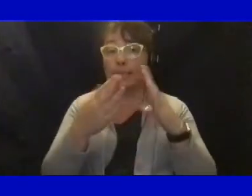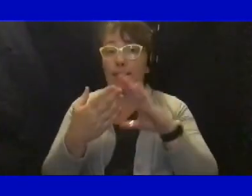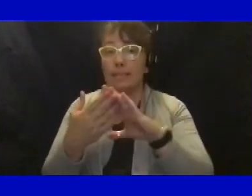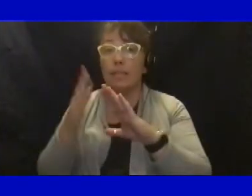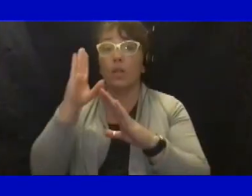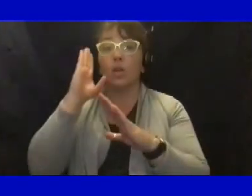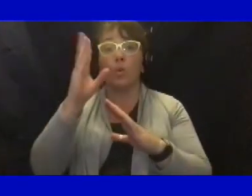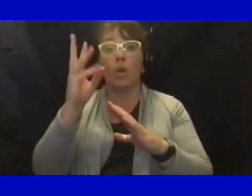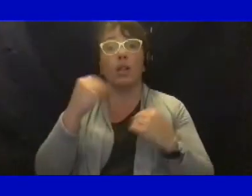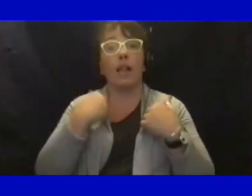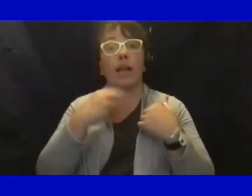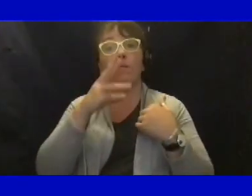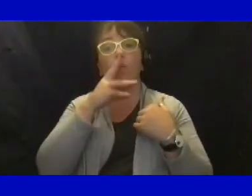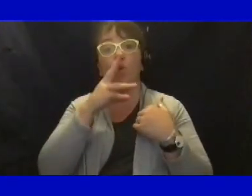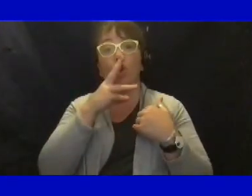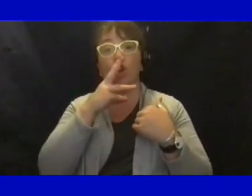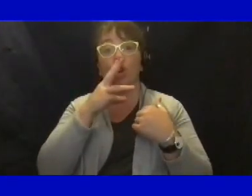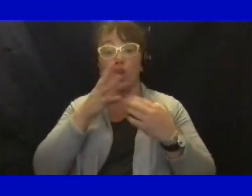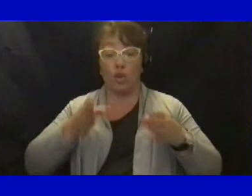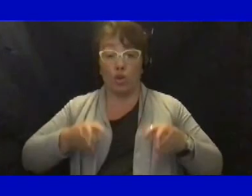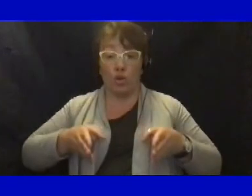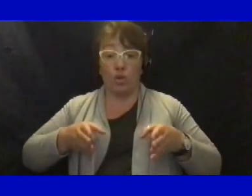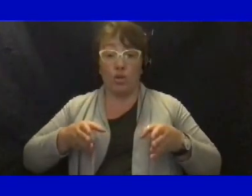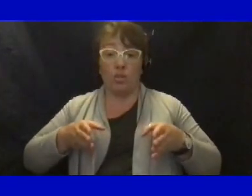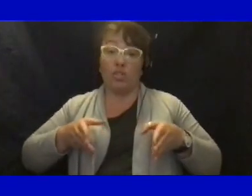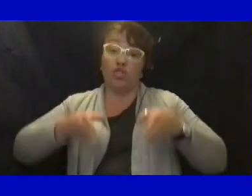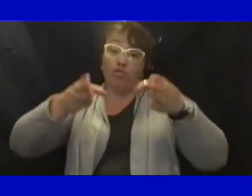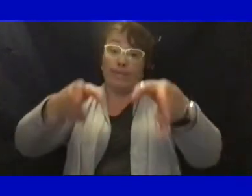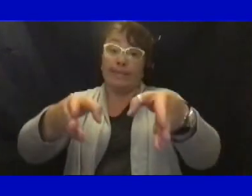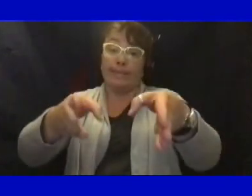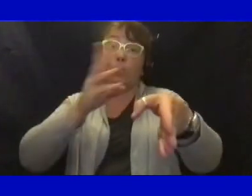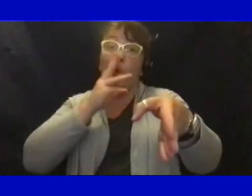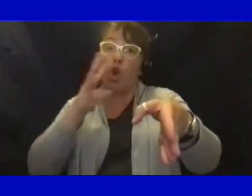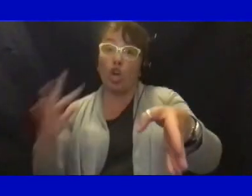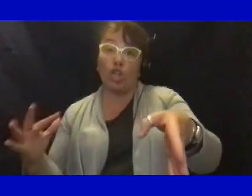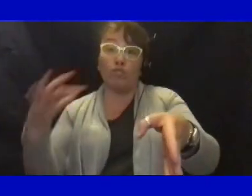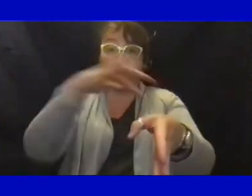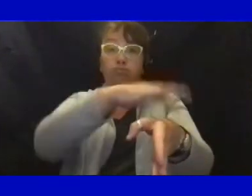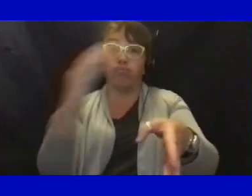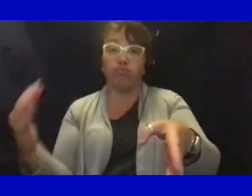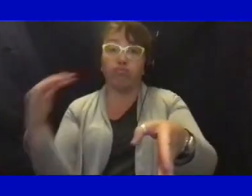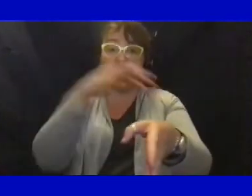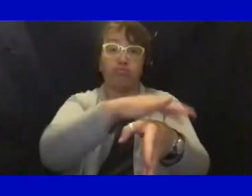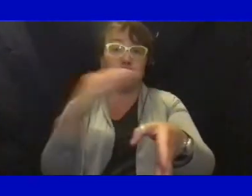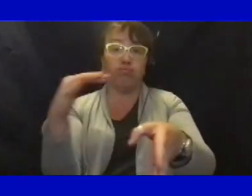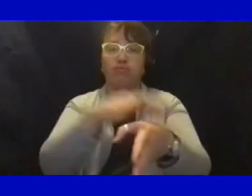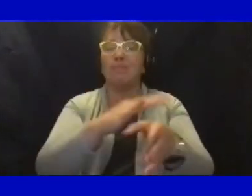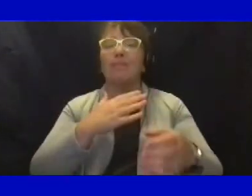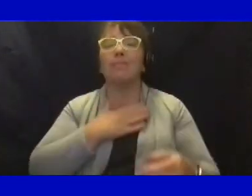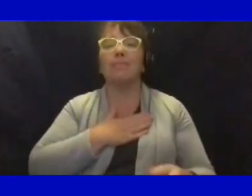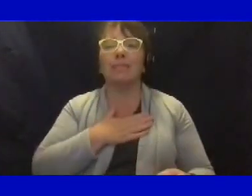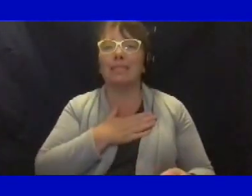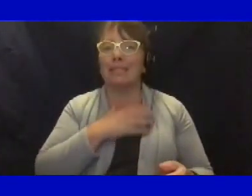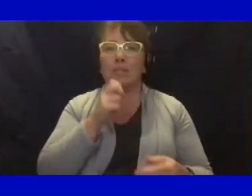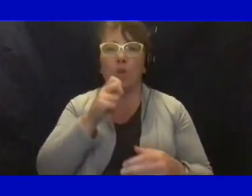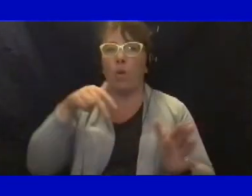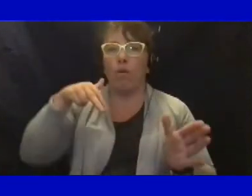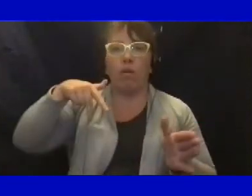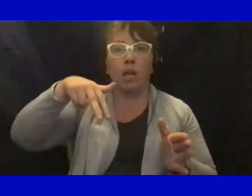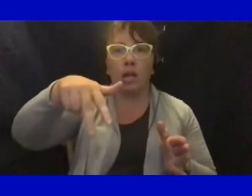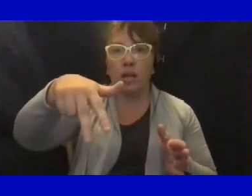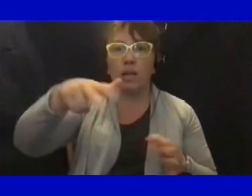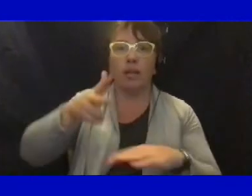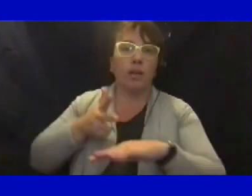of the roads. Please do not cross with your vehicles. Do not try to walk across. The